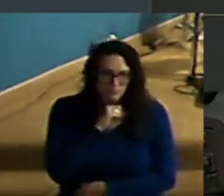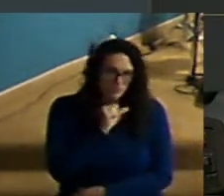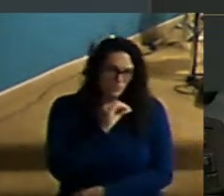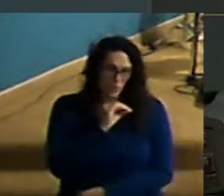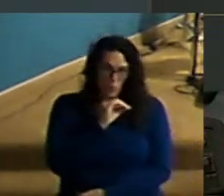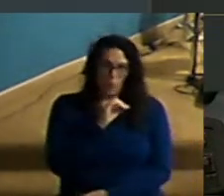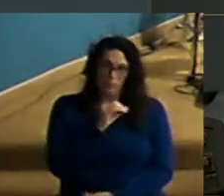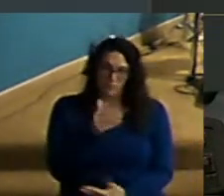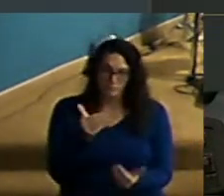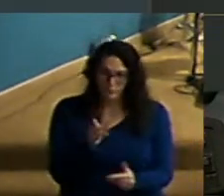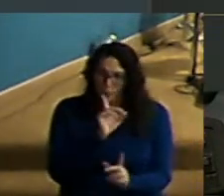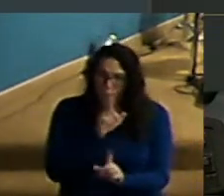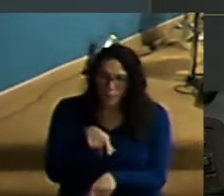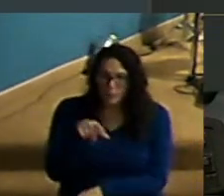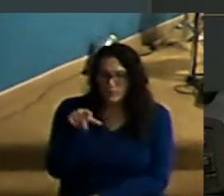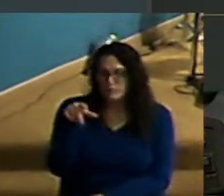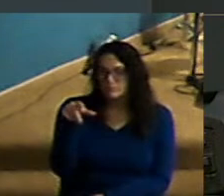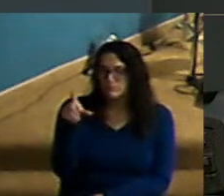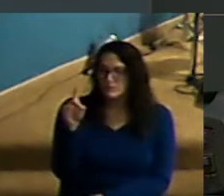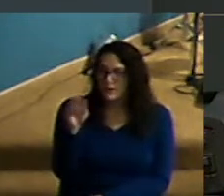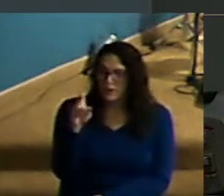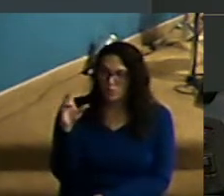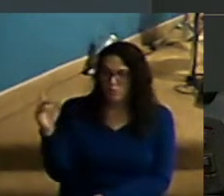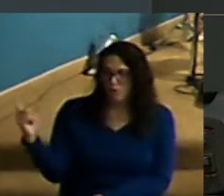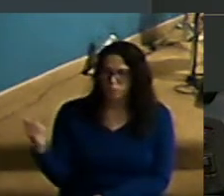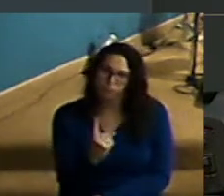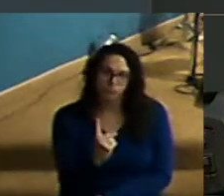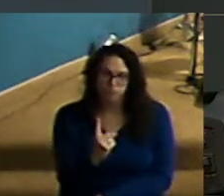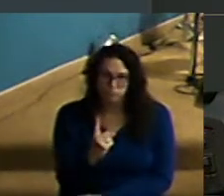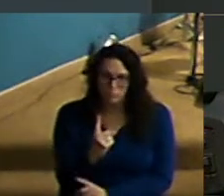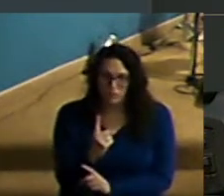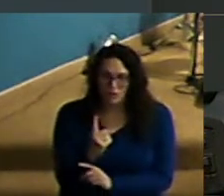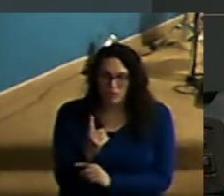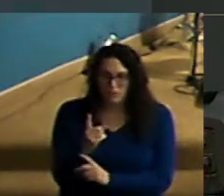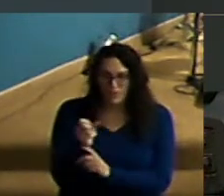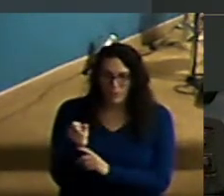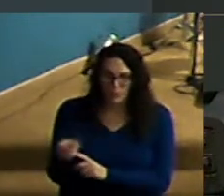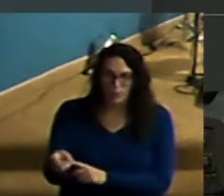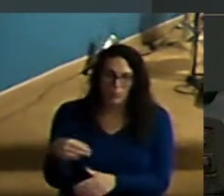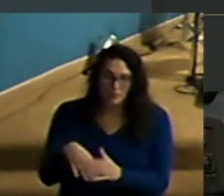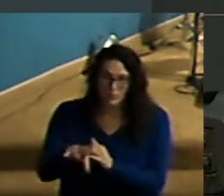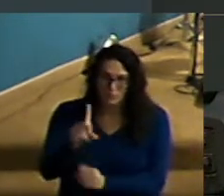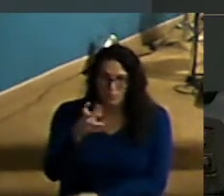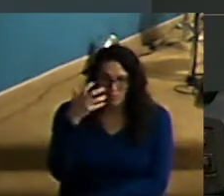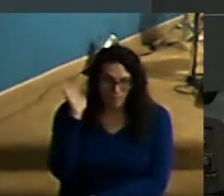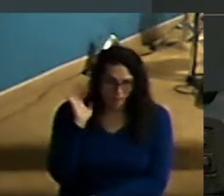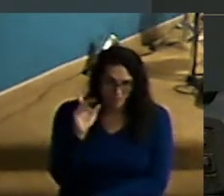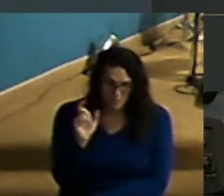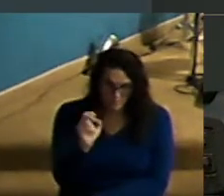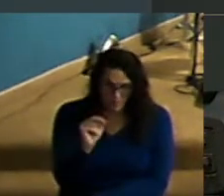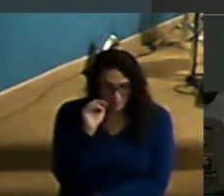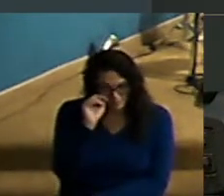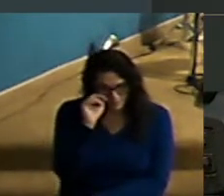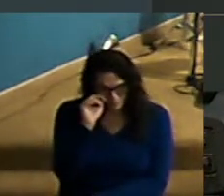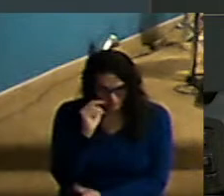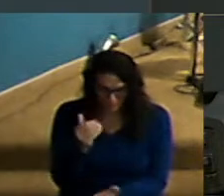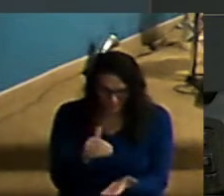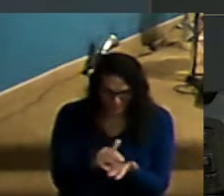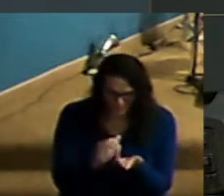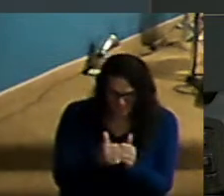brought Daniel, and they threw him into the lion's den. And again, I don't know how that